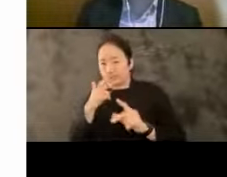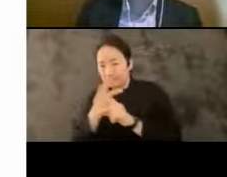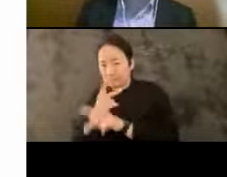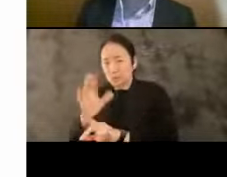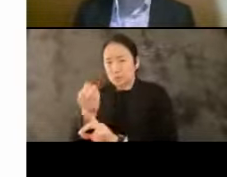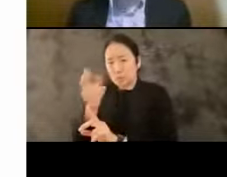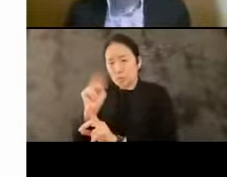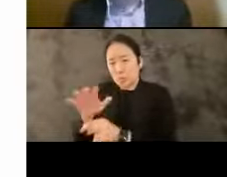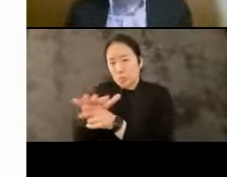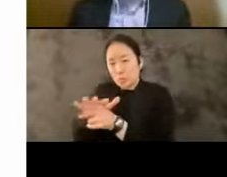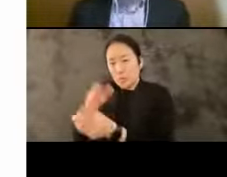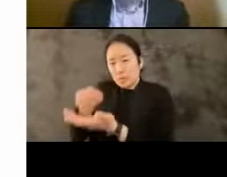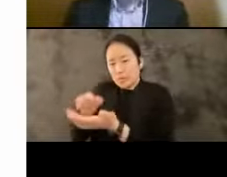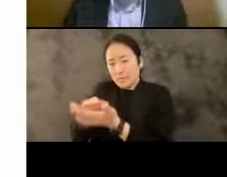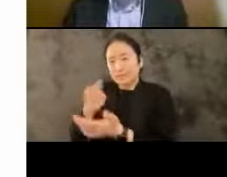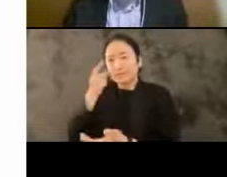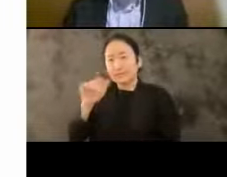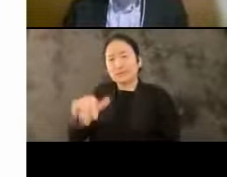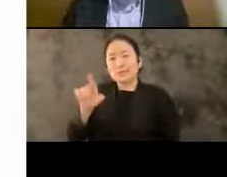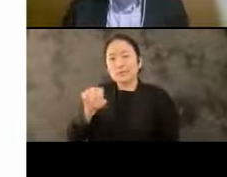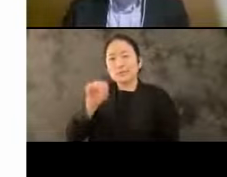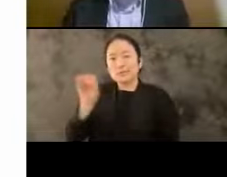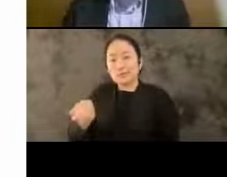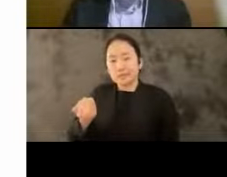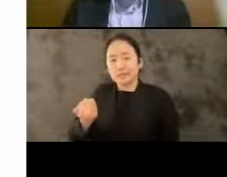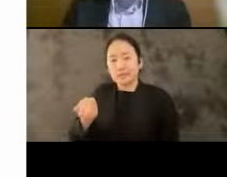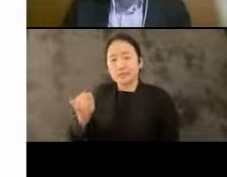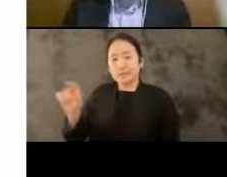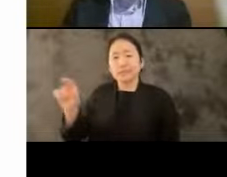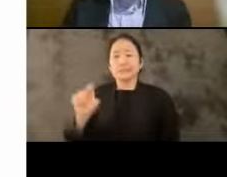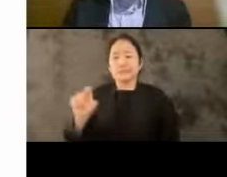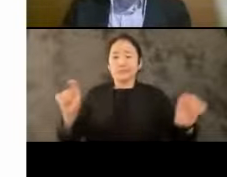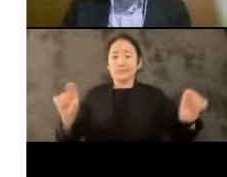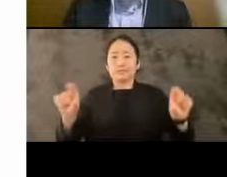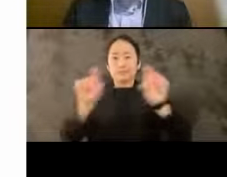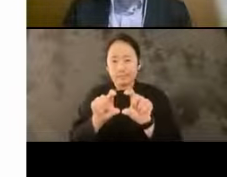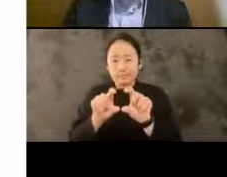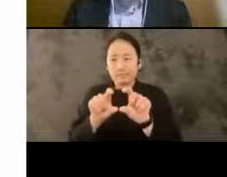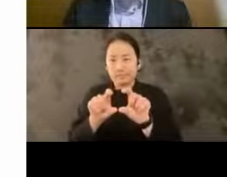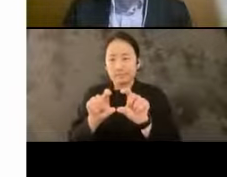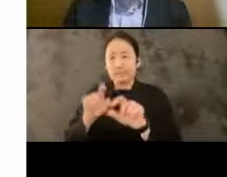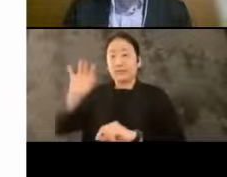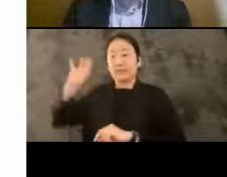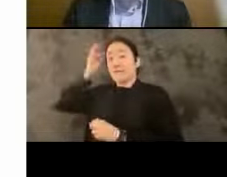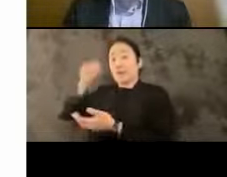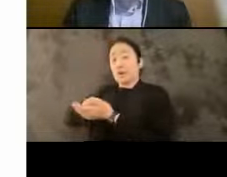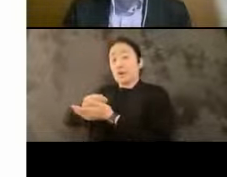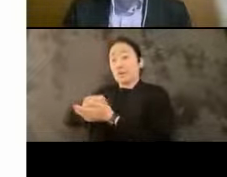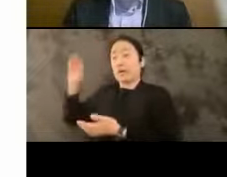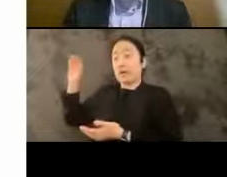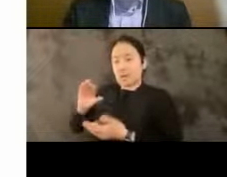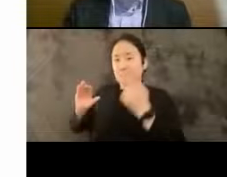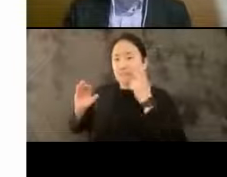that's the 20% match, 20% or more, depending on how much federal funding that we get.